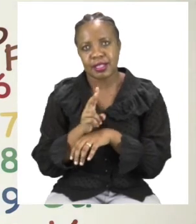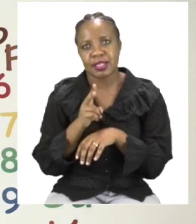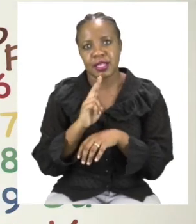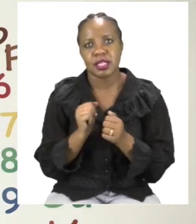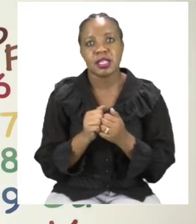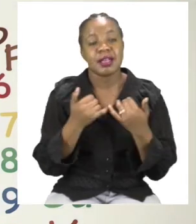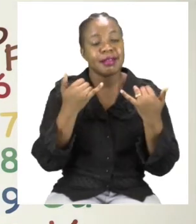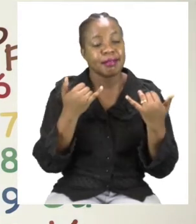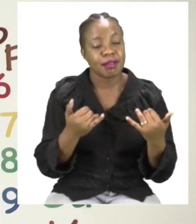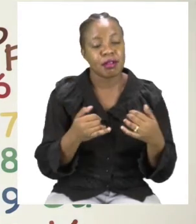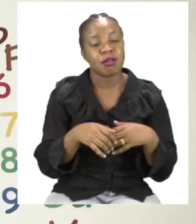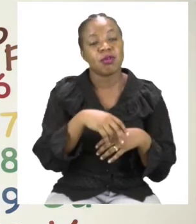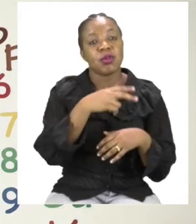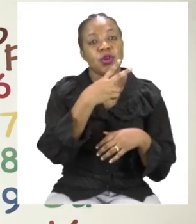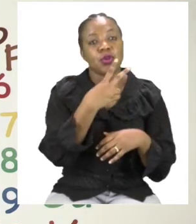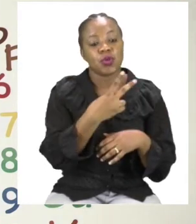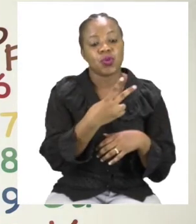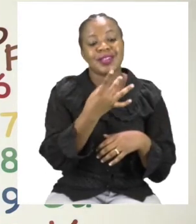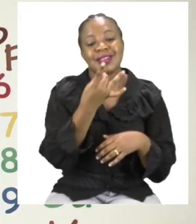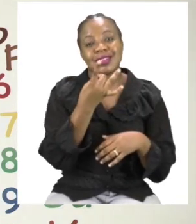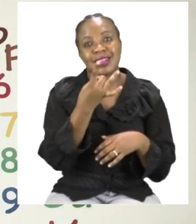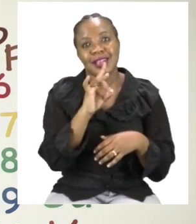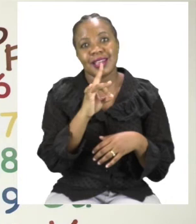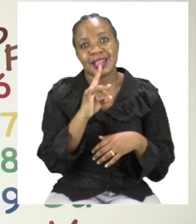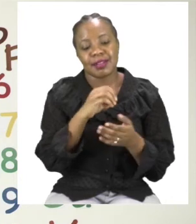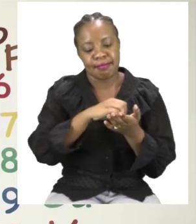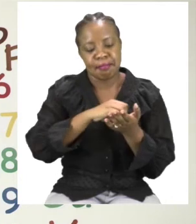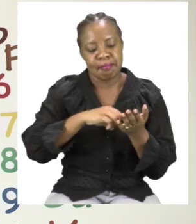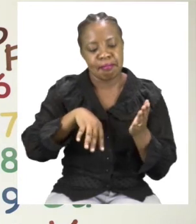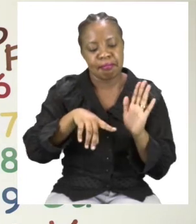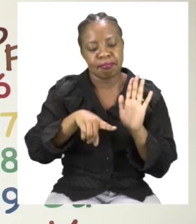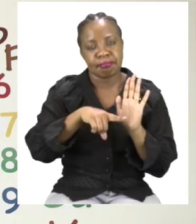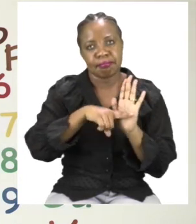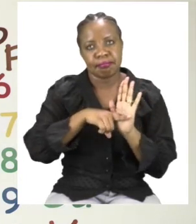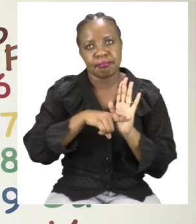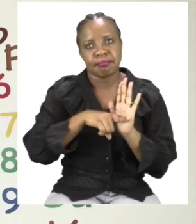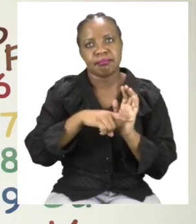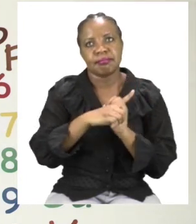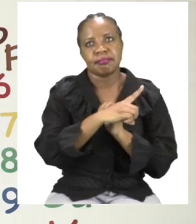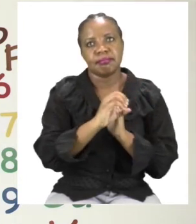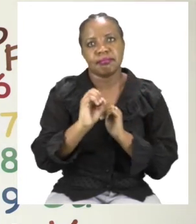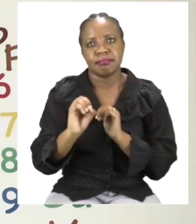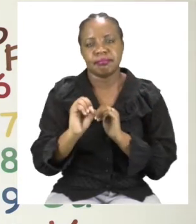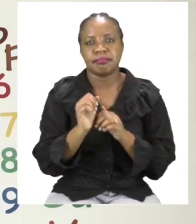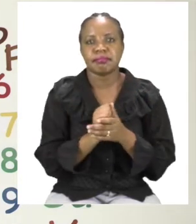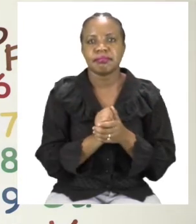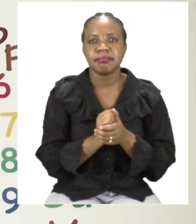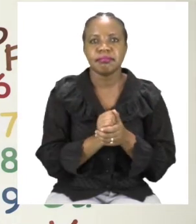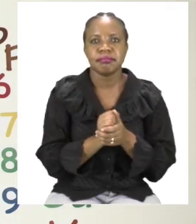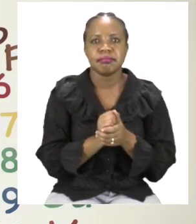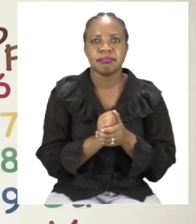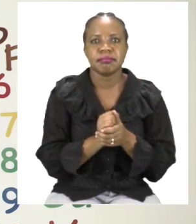to subtract from, we say 28 minus 10. So we're going to subtract